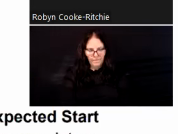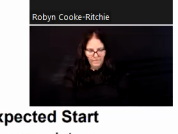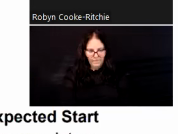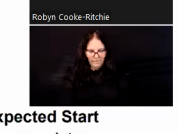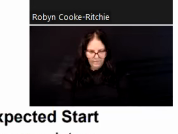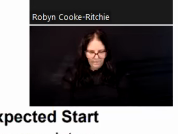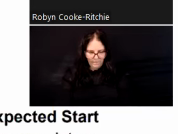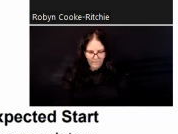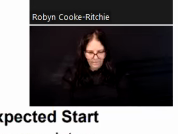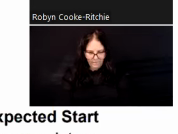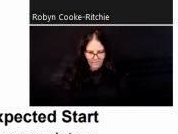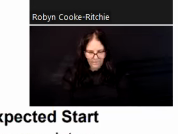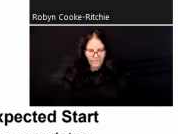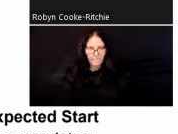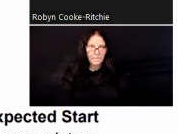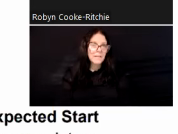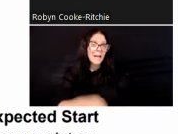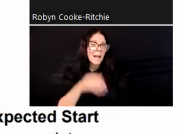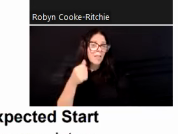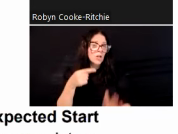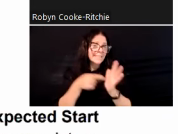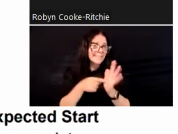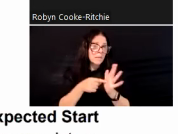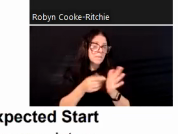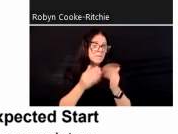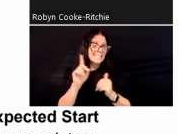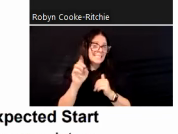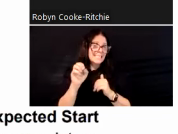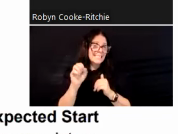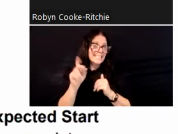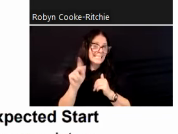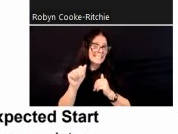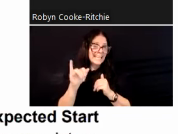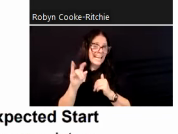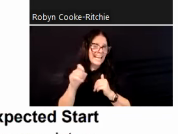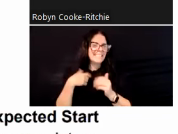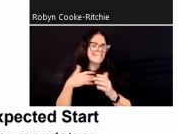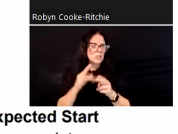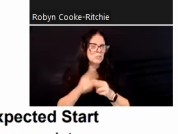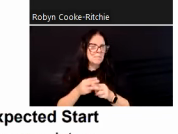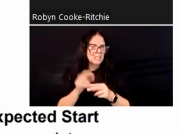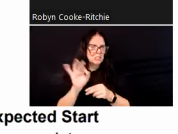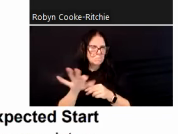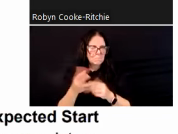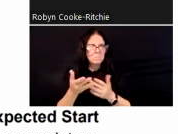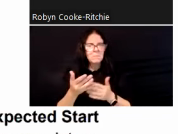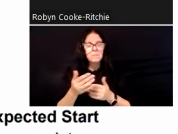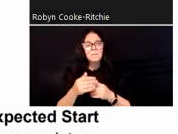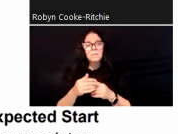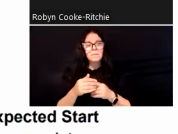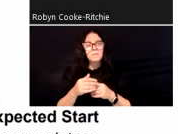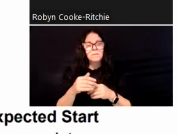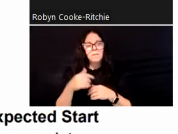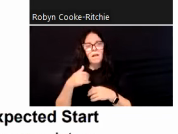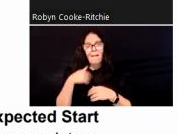Just a quick couple of other examples of desk aids that we mentioned a few minutes ago. One at the top left, create and activate a